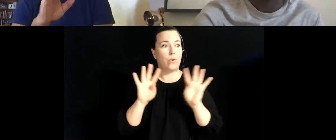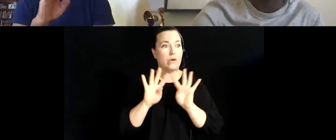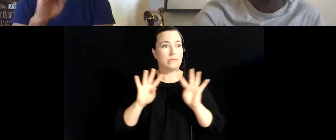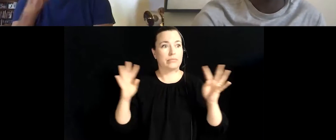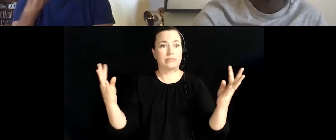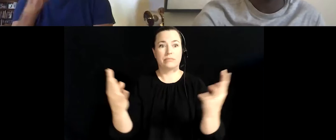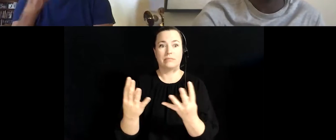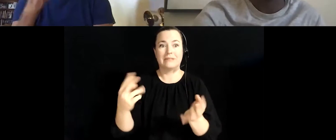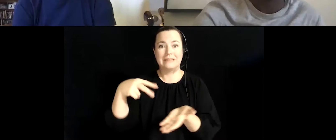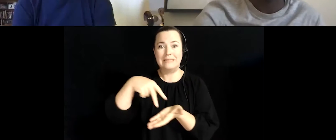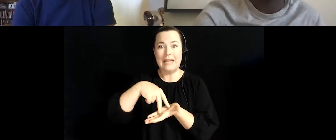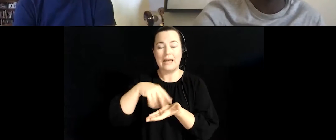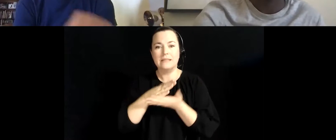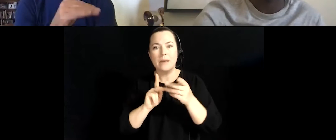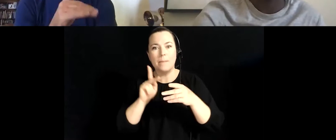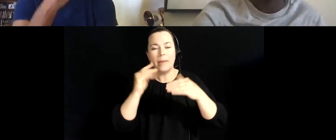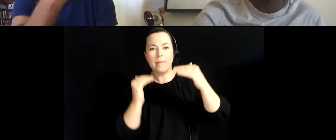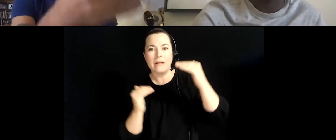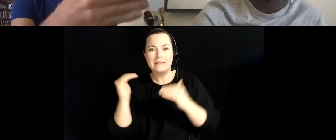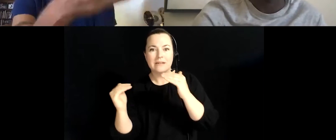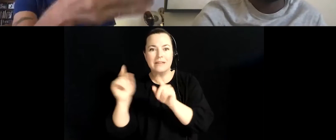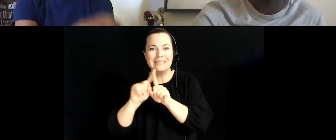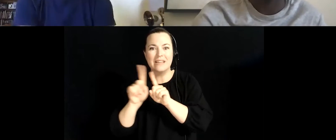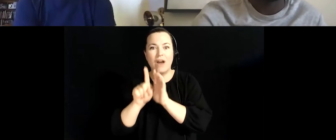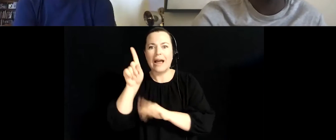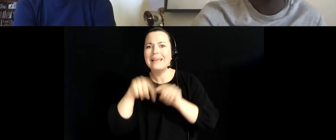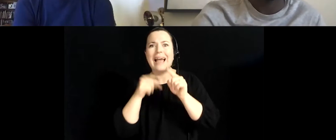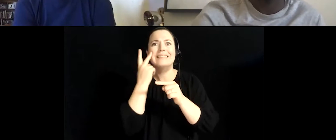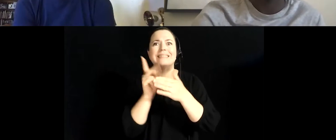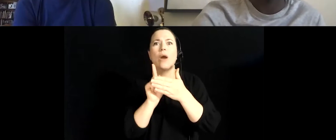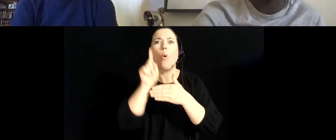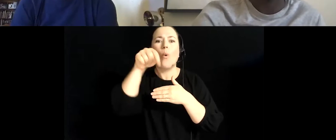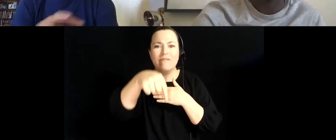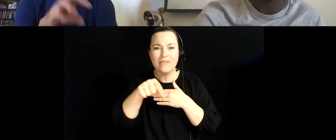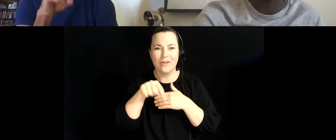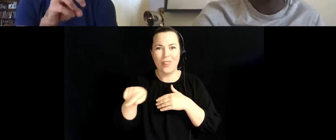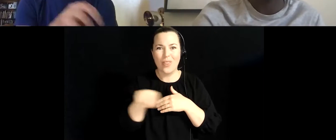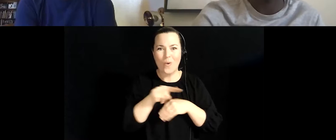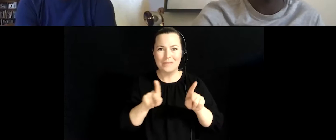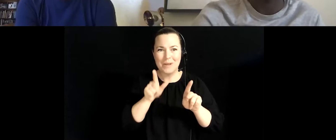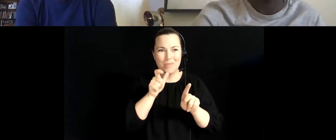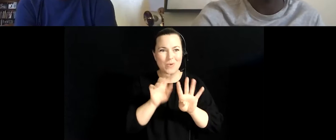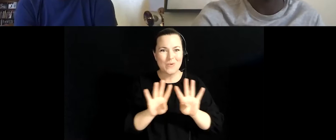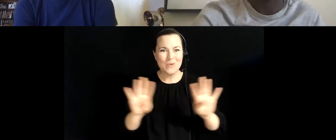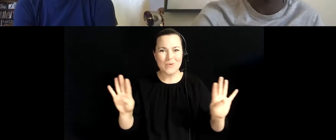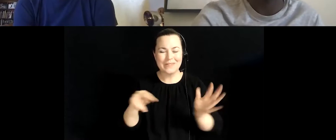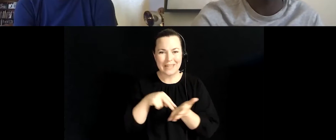performance, and then there are some people who can't see over those people who are standing, and unless you make it accommodate